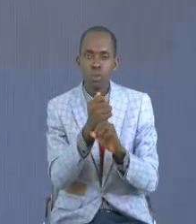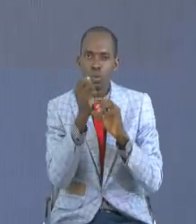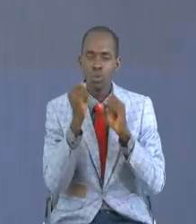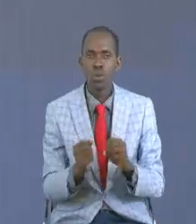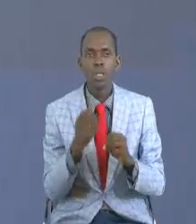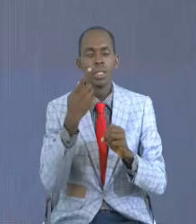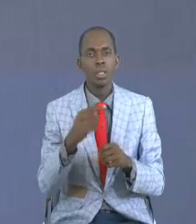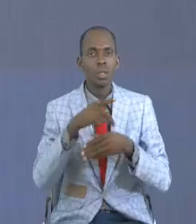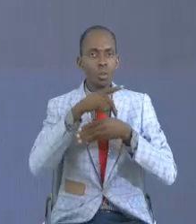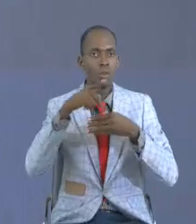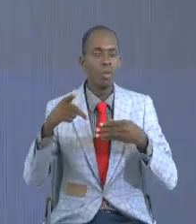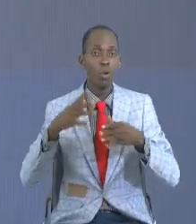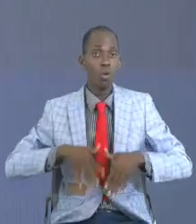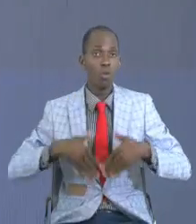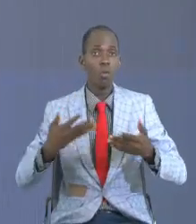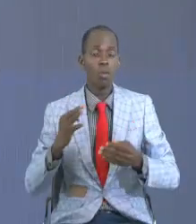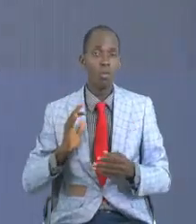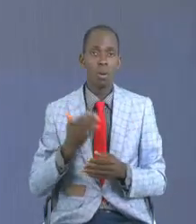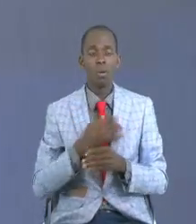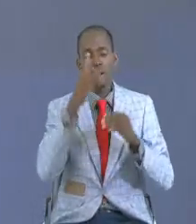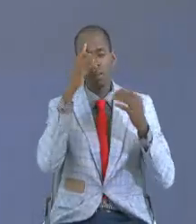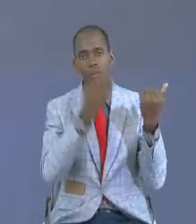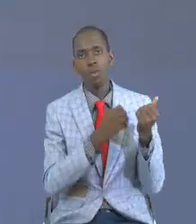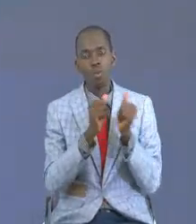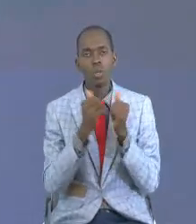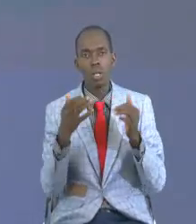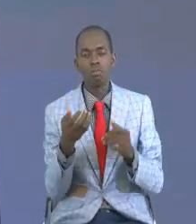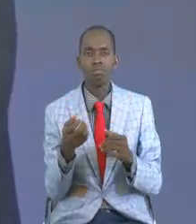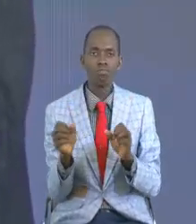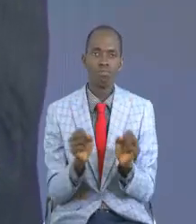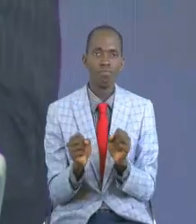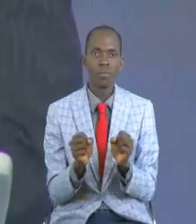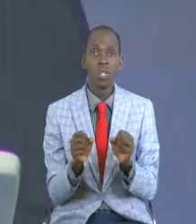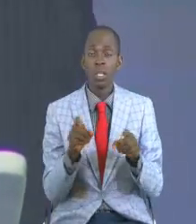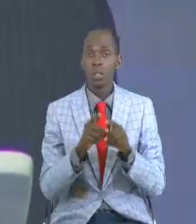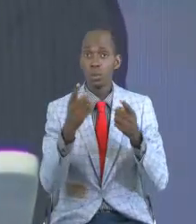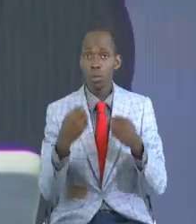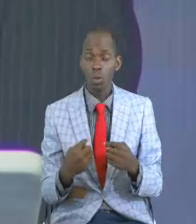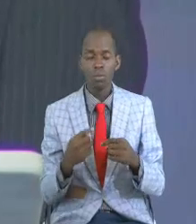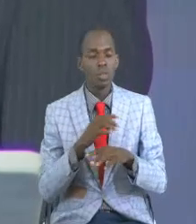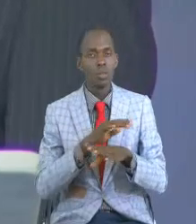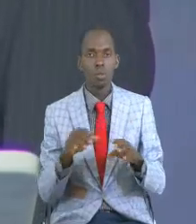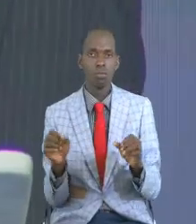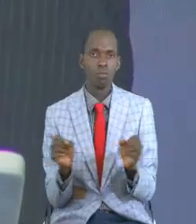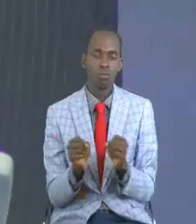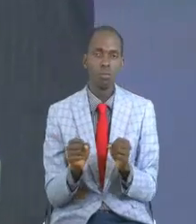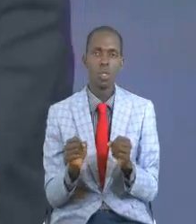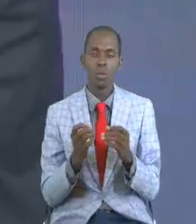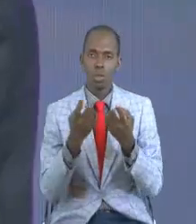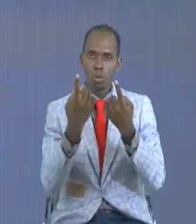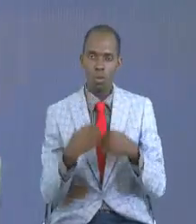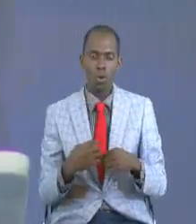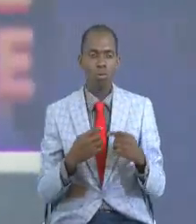our faith without wavering. As we are come, don't wobble, Don't waver. Come